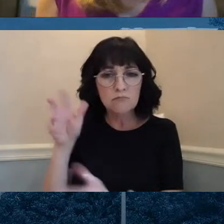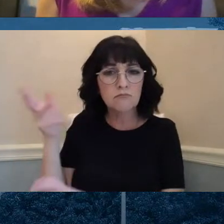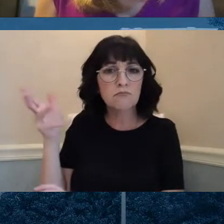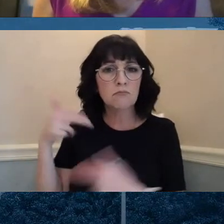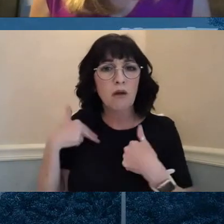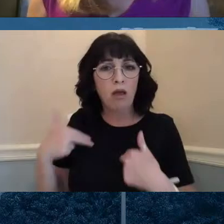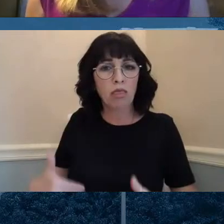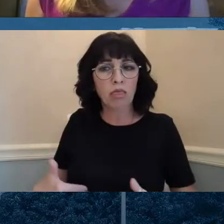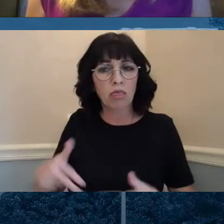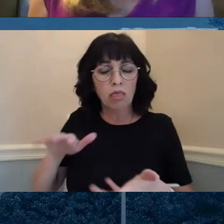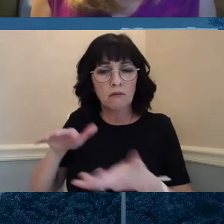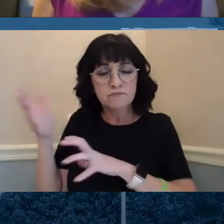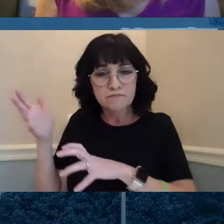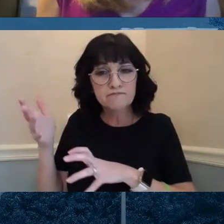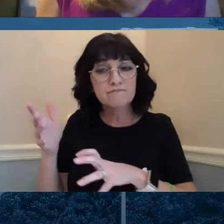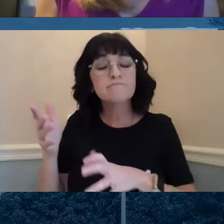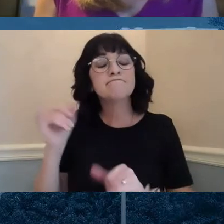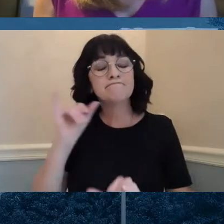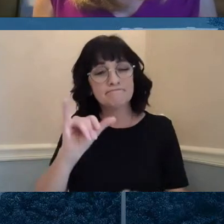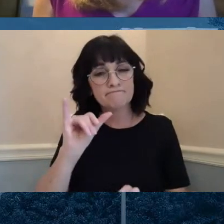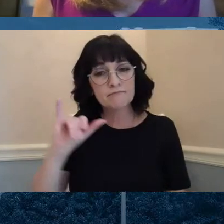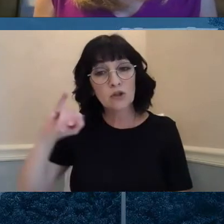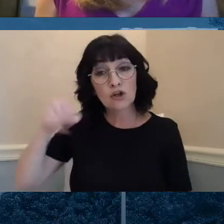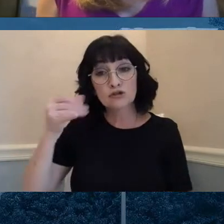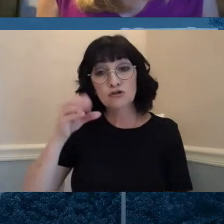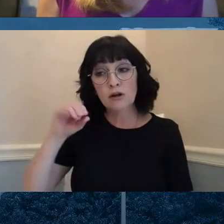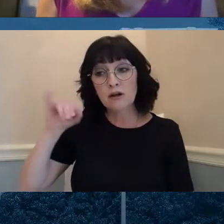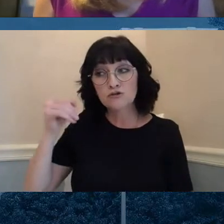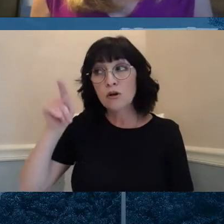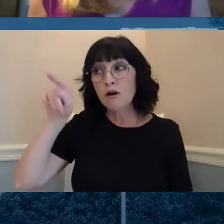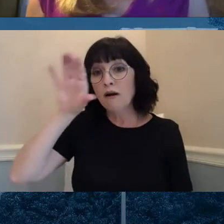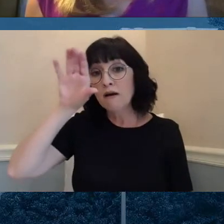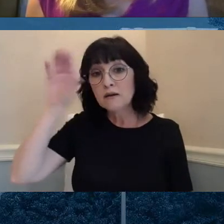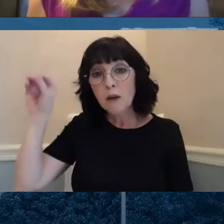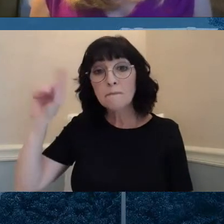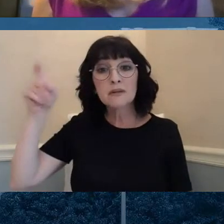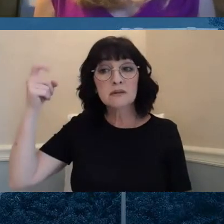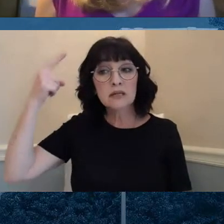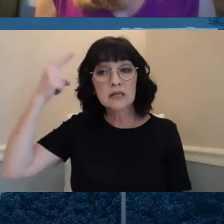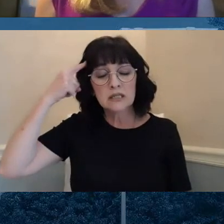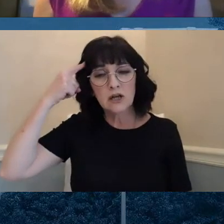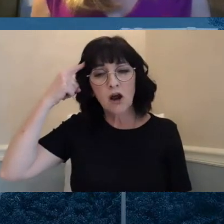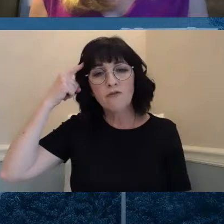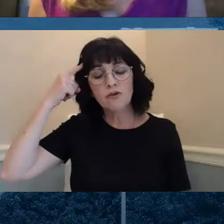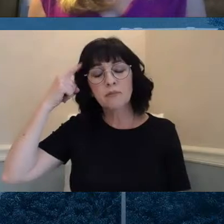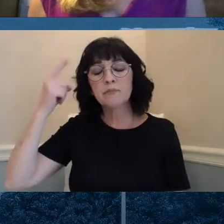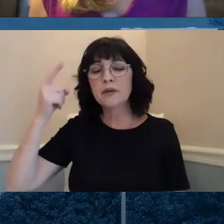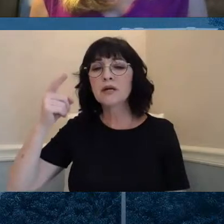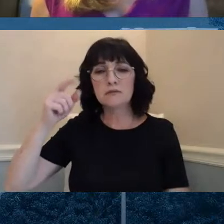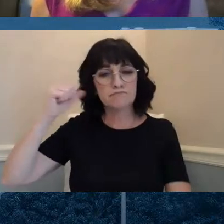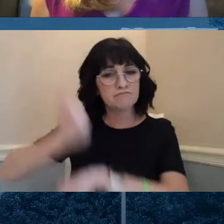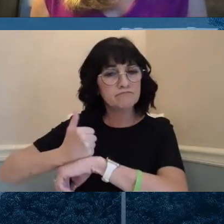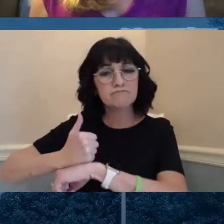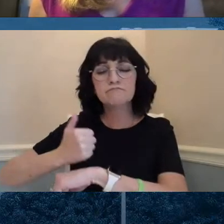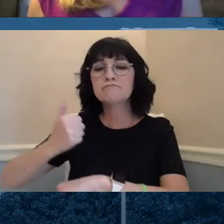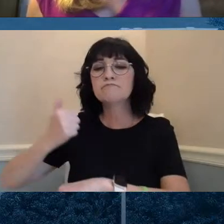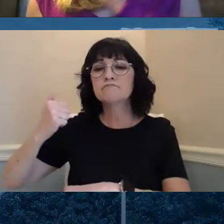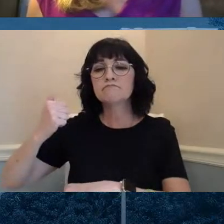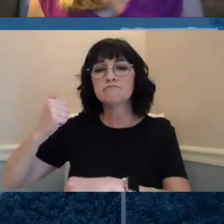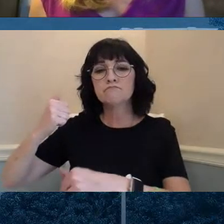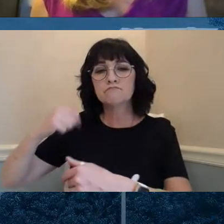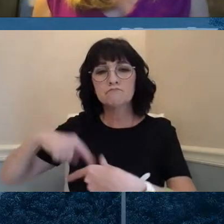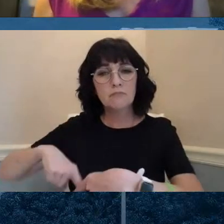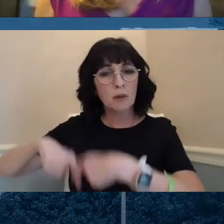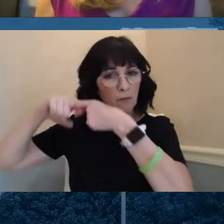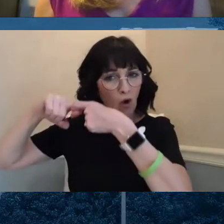is more aware, but those scientists who took a hard look at the science around